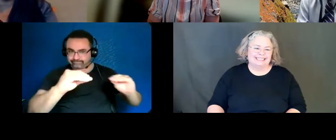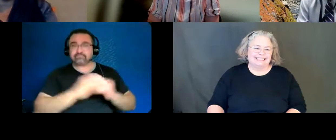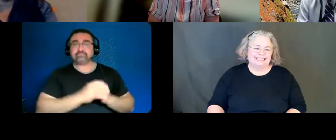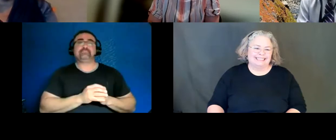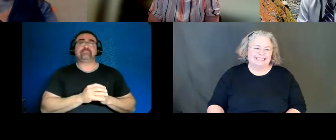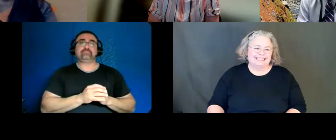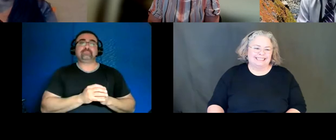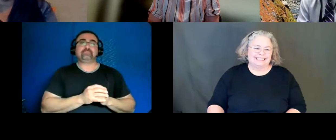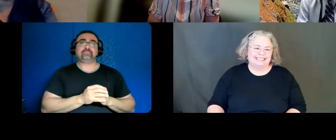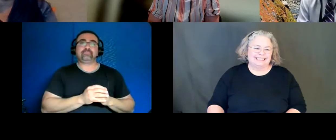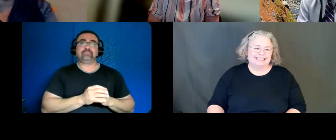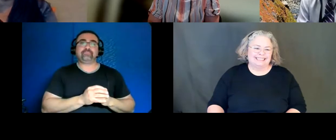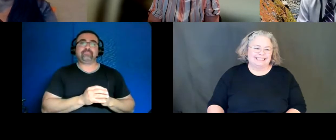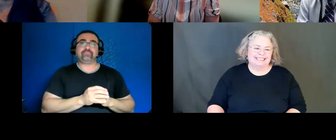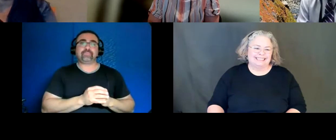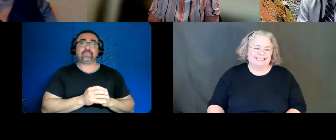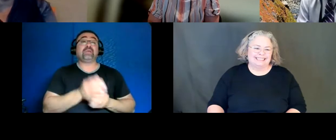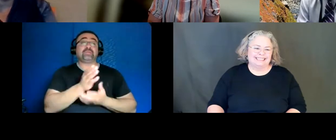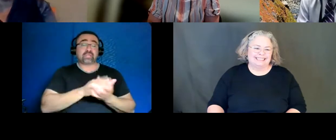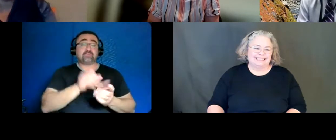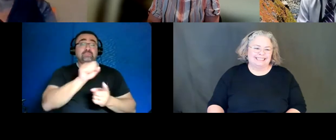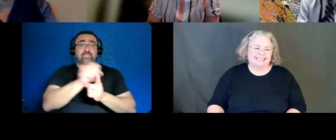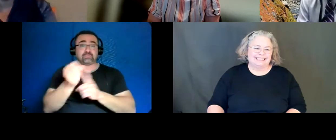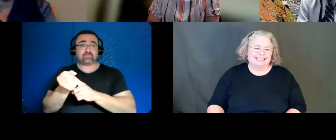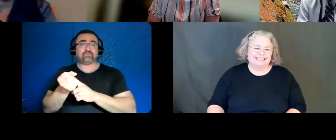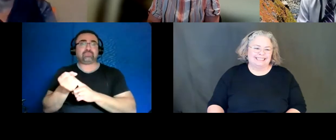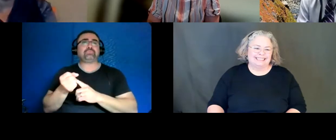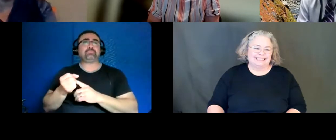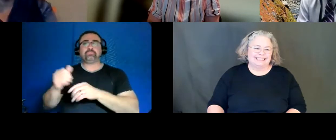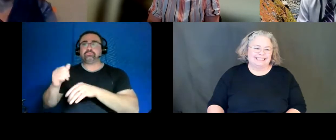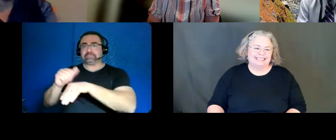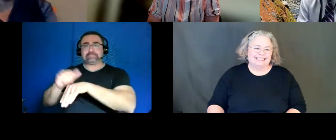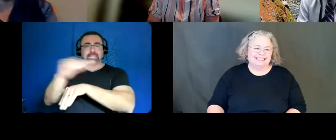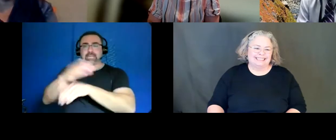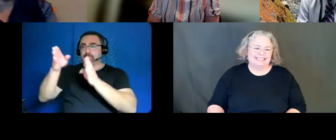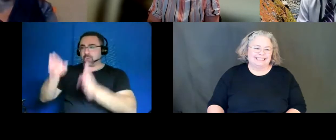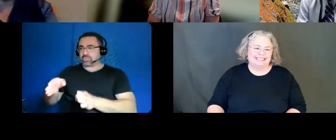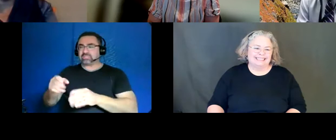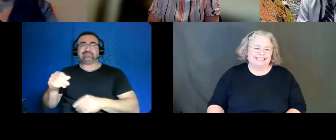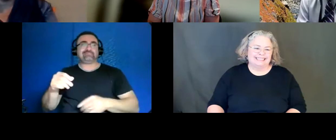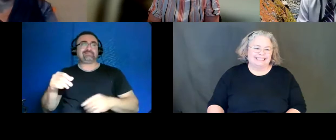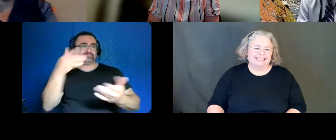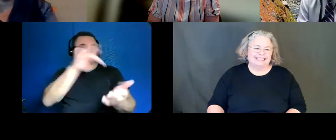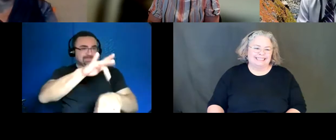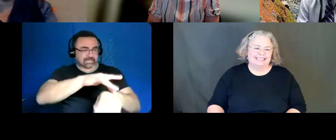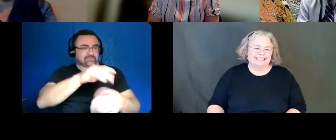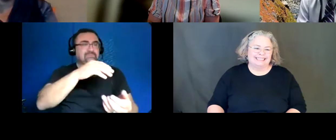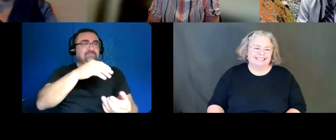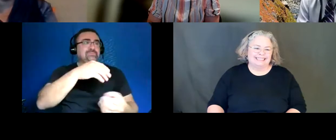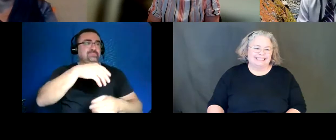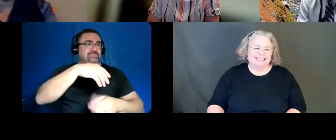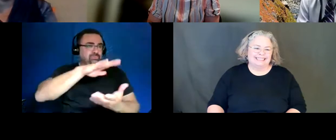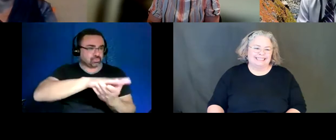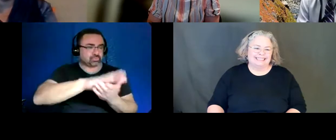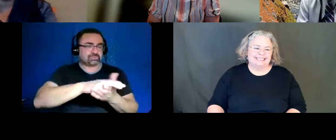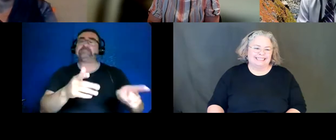also, as in some situations, will send a correspondence to remind them that this is a state